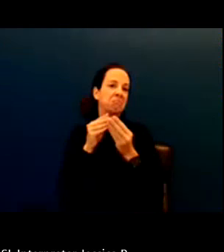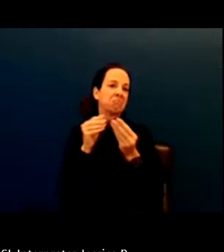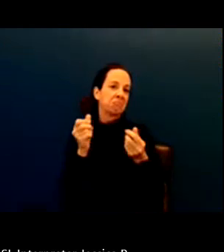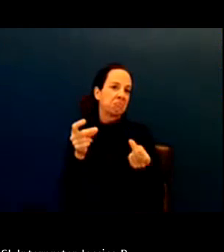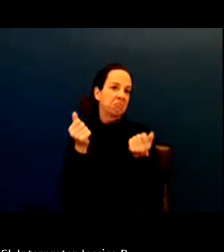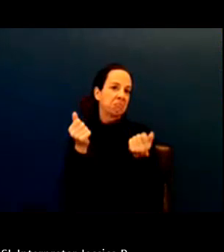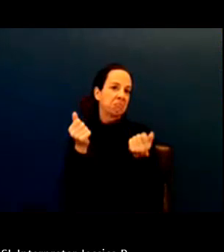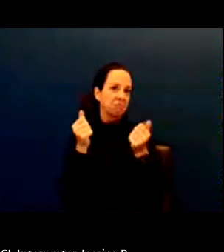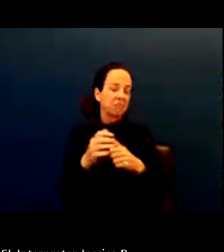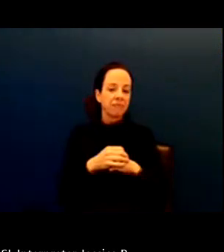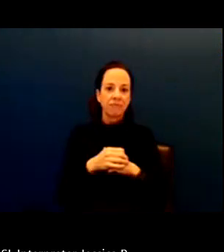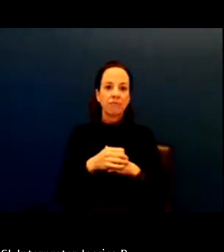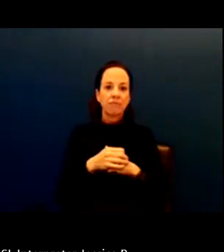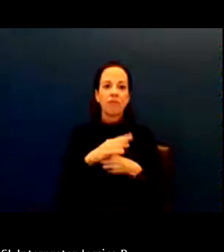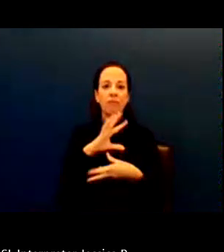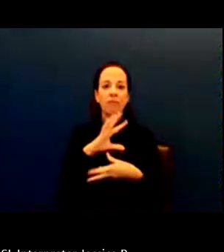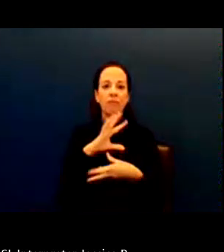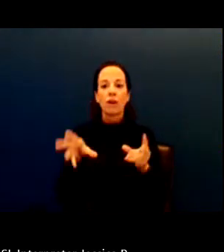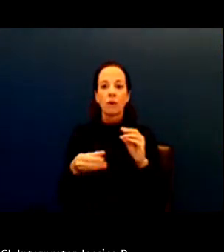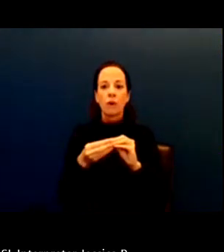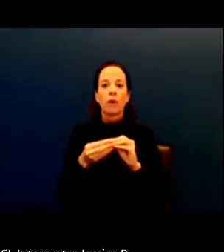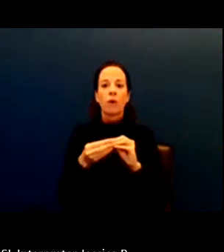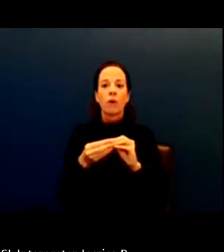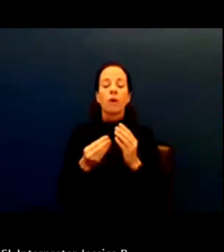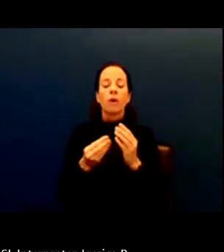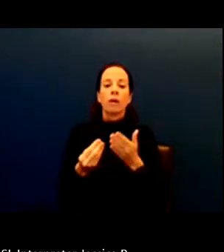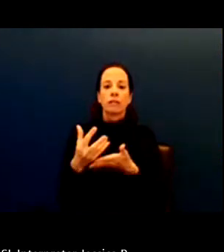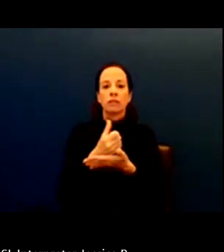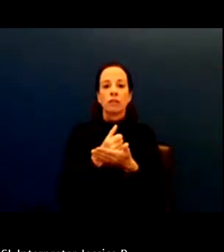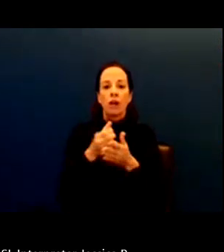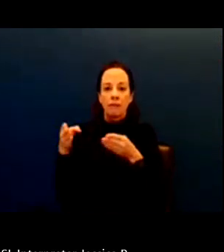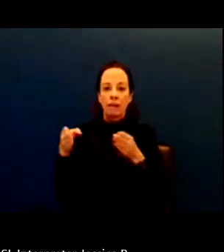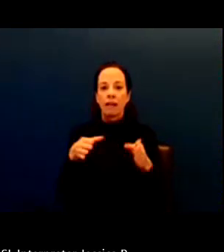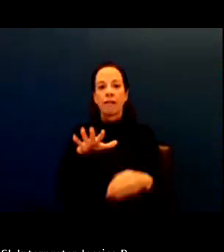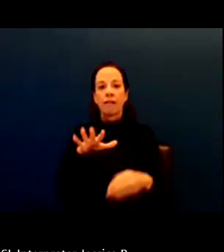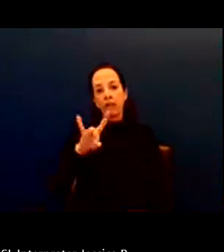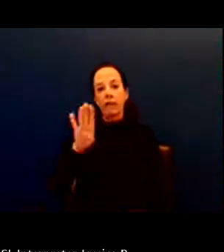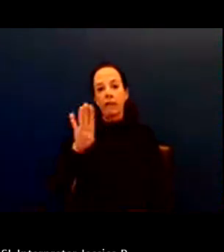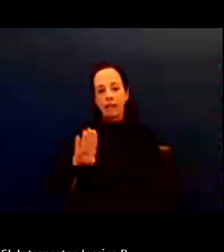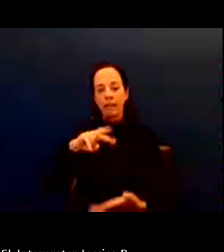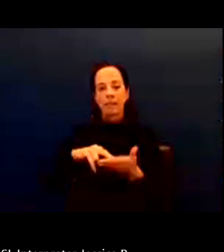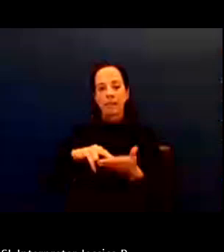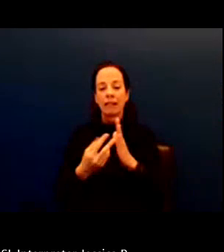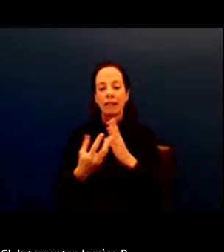$5.8 billion. That includes multiple fund sources. Next slide, please.